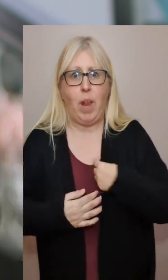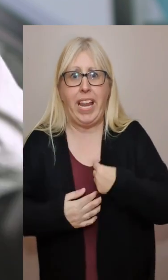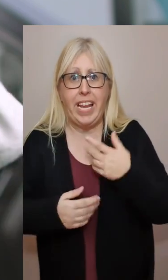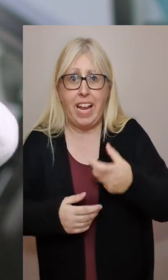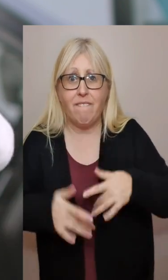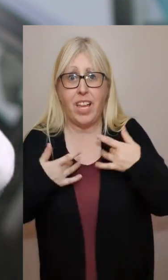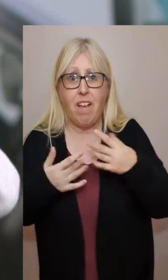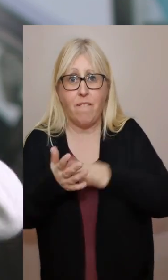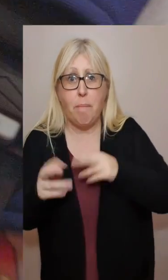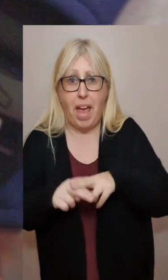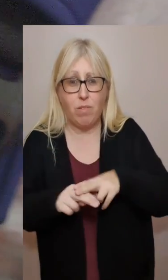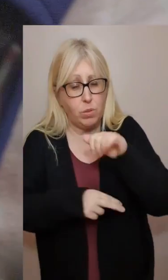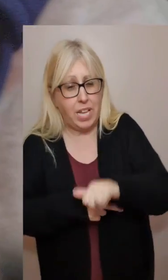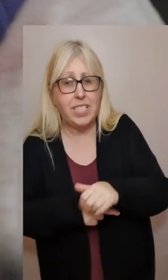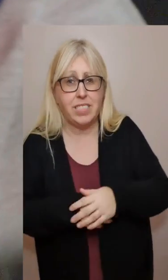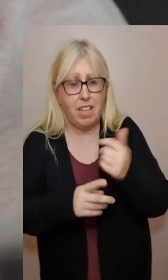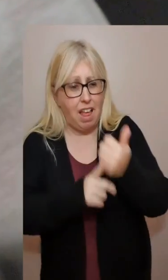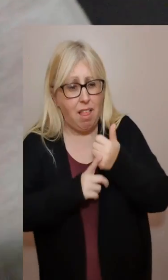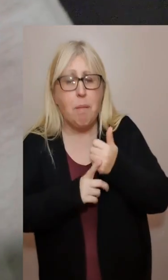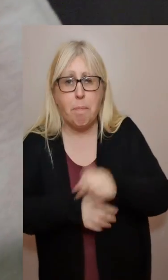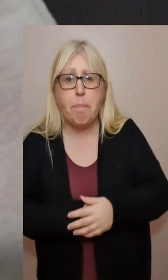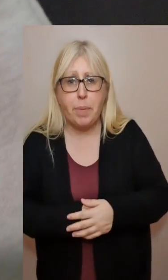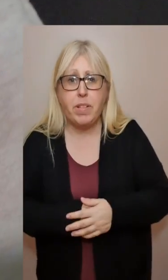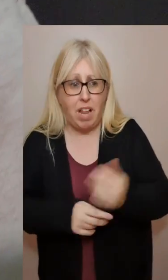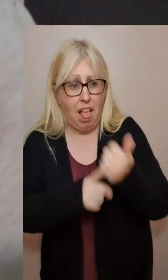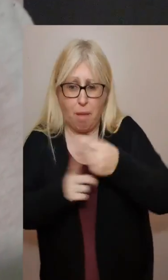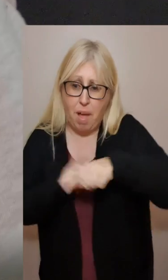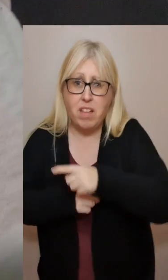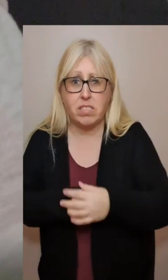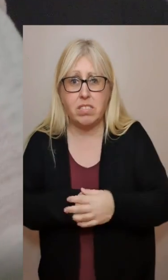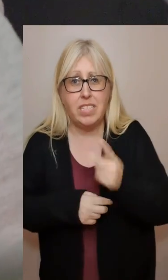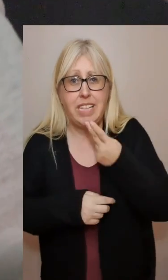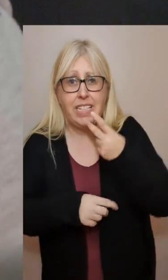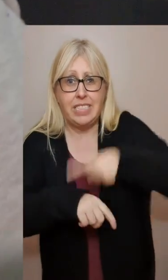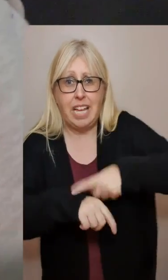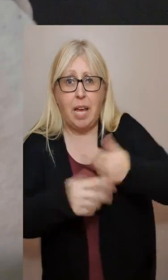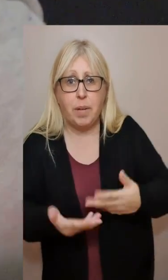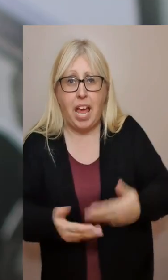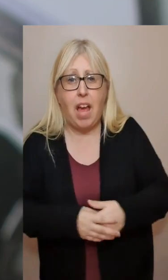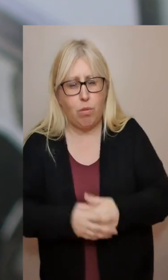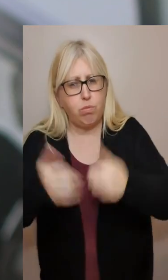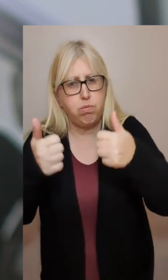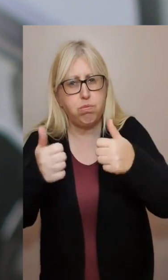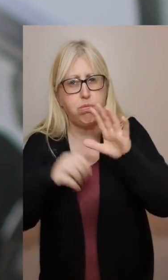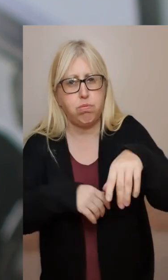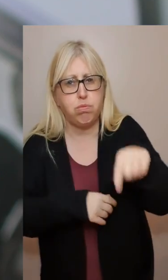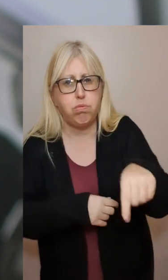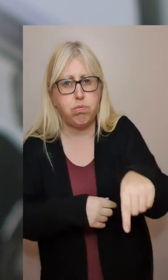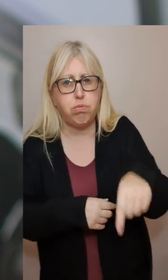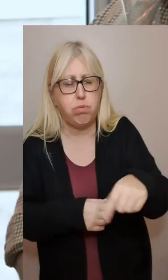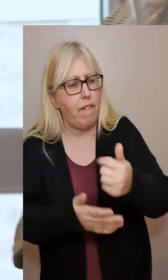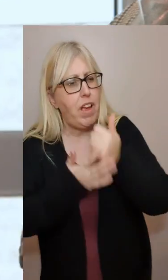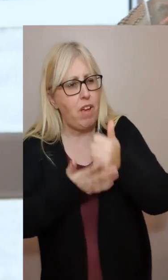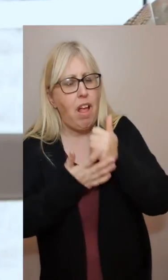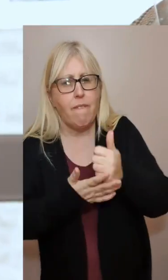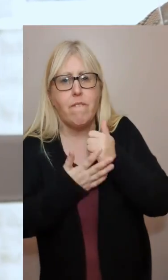yeah, we would. They've helped us for the second time now, so yeah, it's a very good place and very